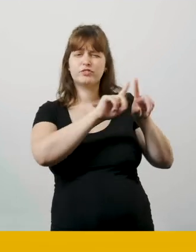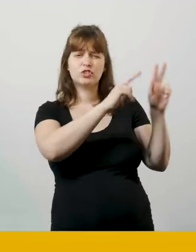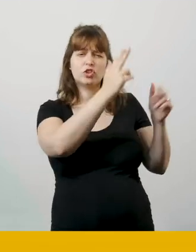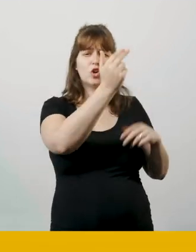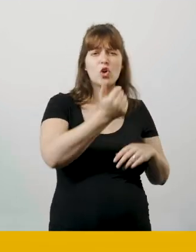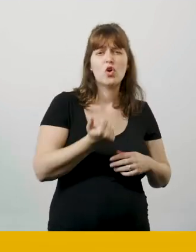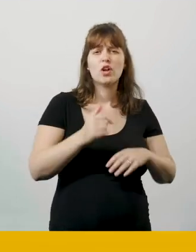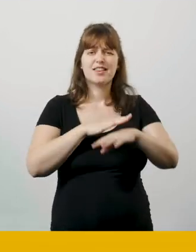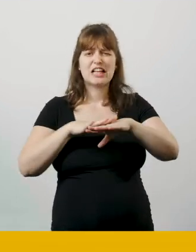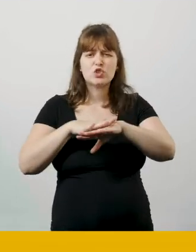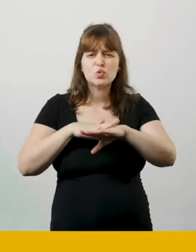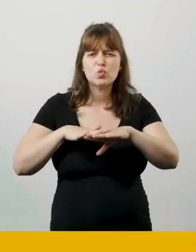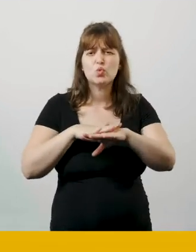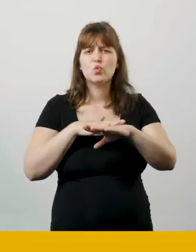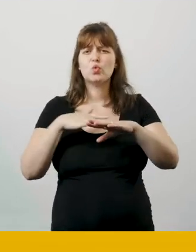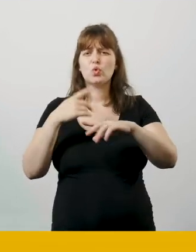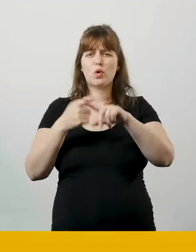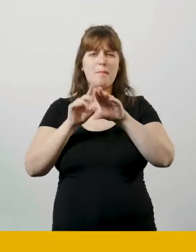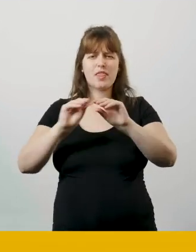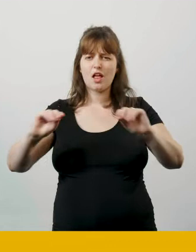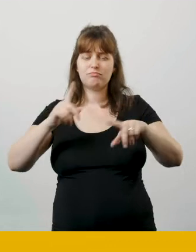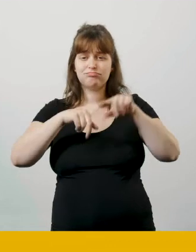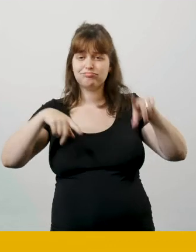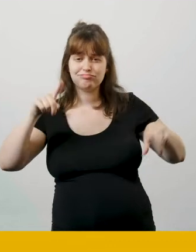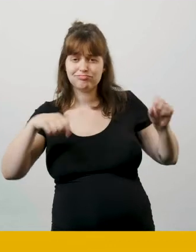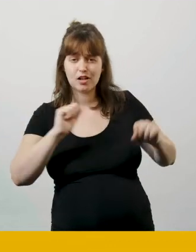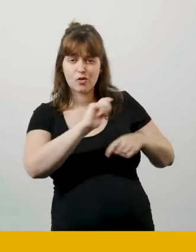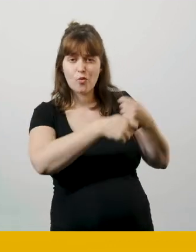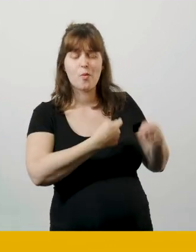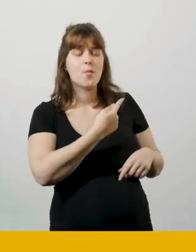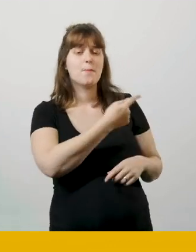textures and materials, and